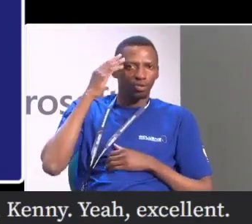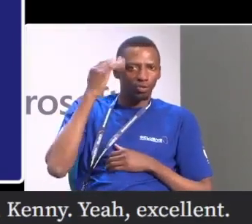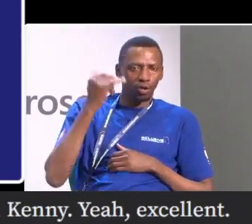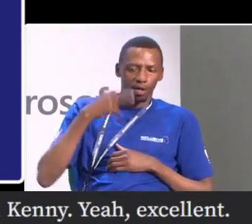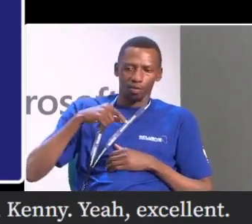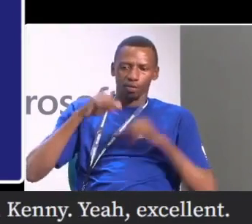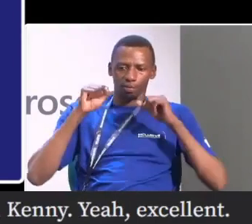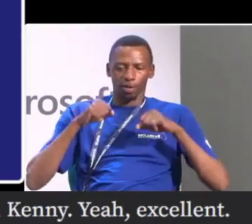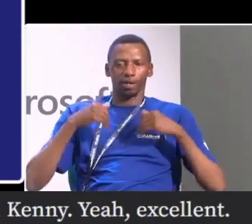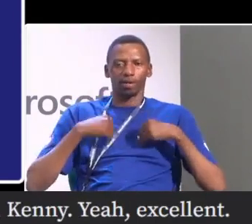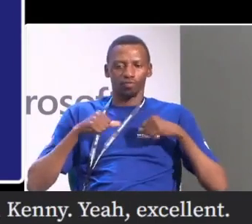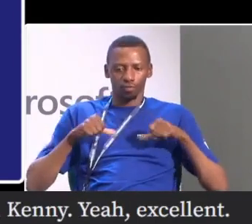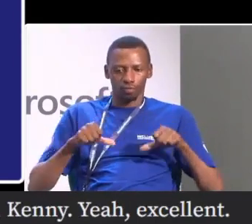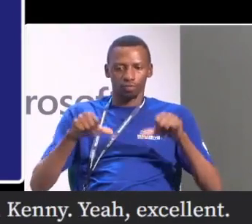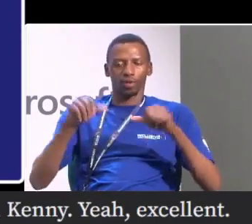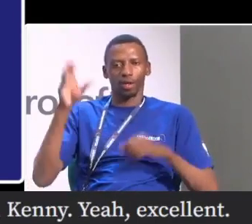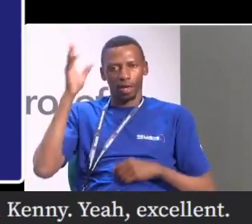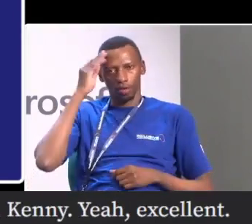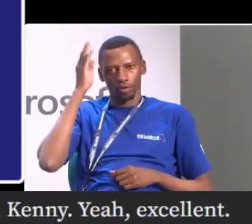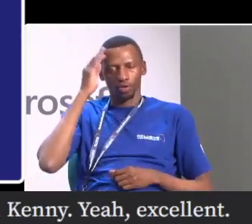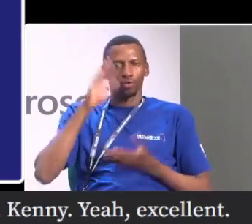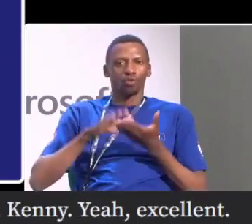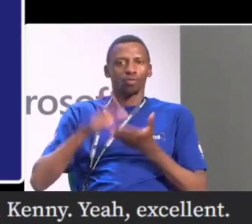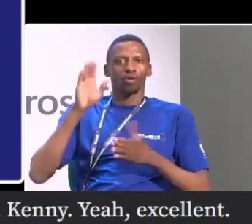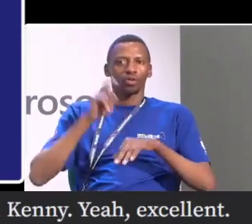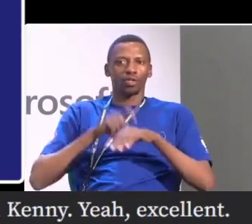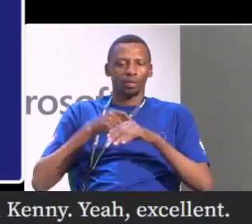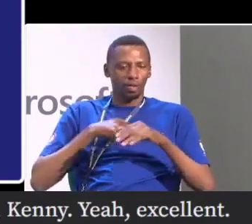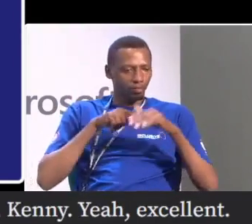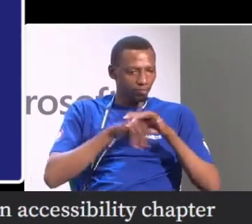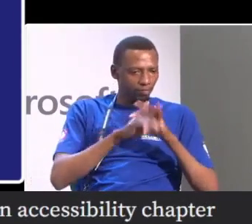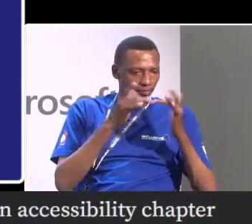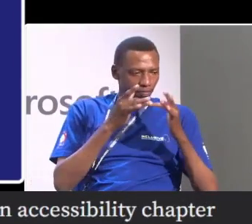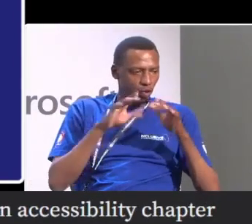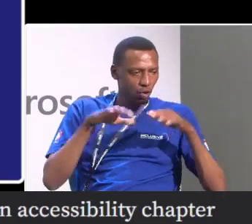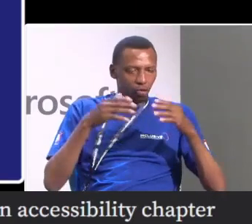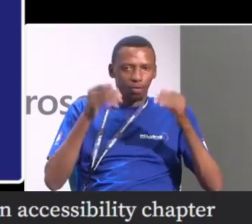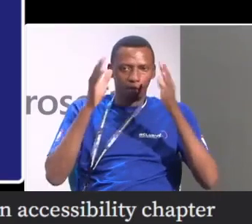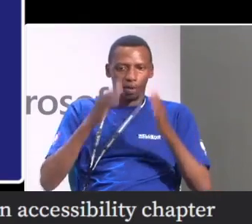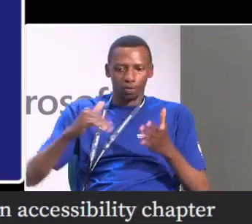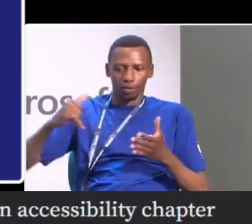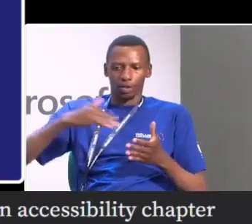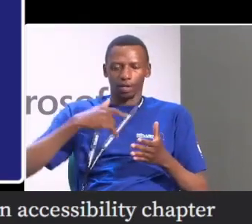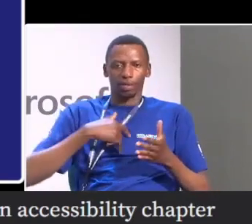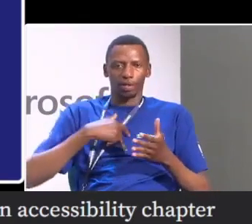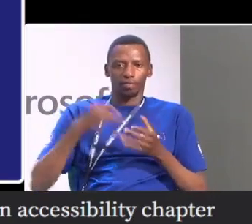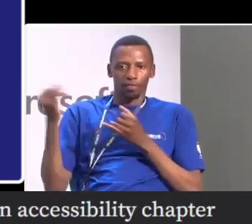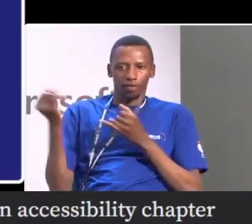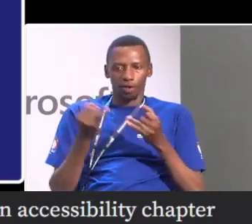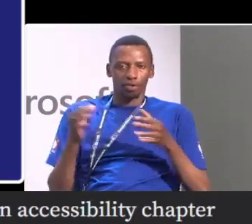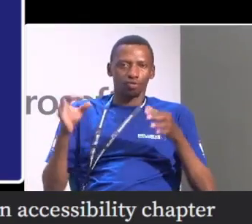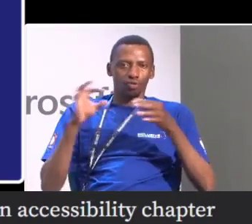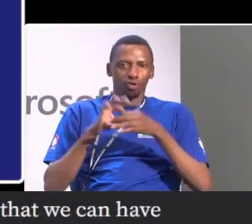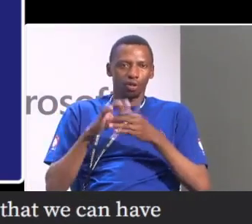have continuous education. A lot of times I've gone online or someone sends me some invitation to join